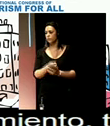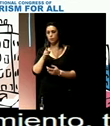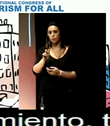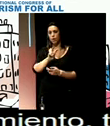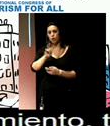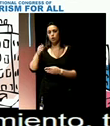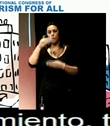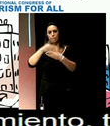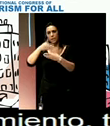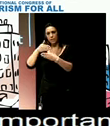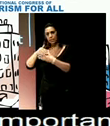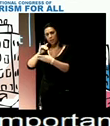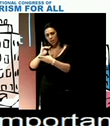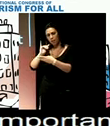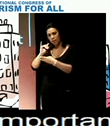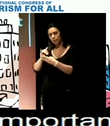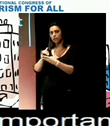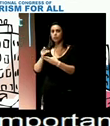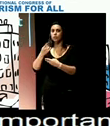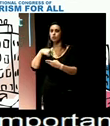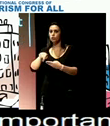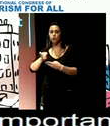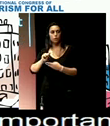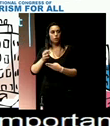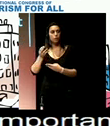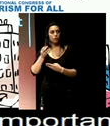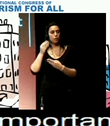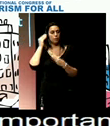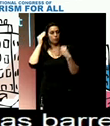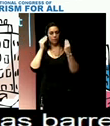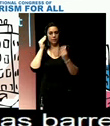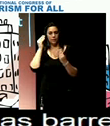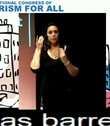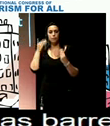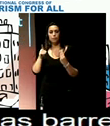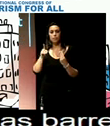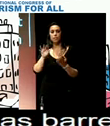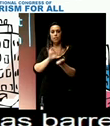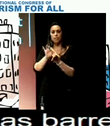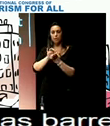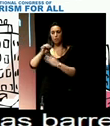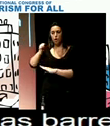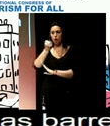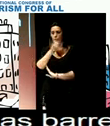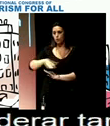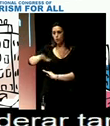to think in supporting service, in the restaurants, in public spaces, in the rental